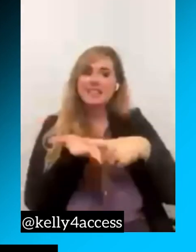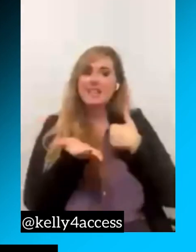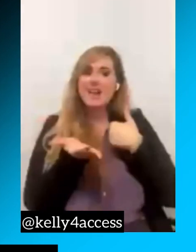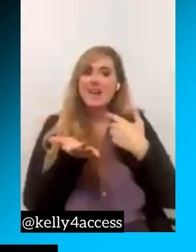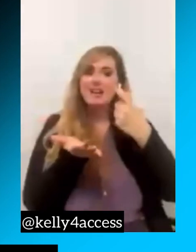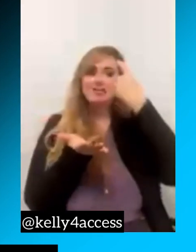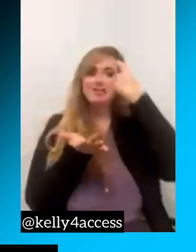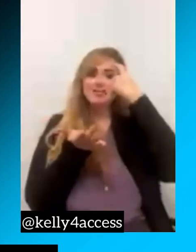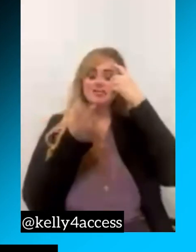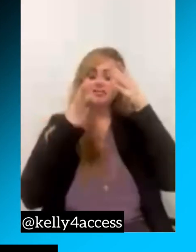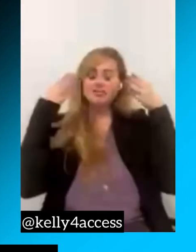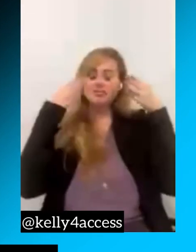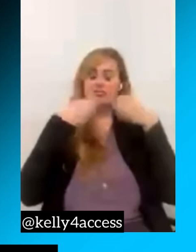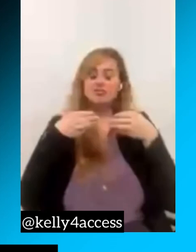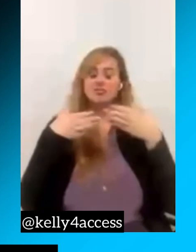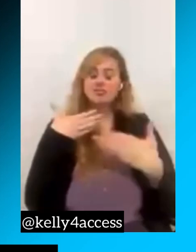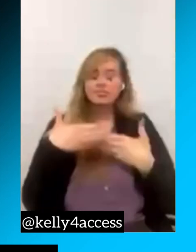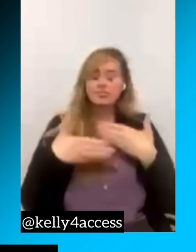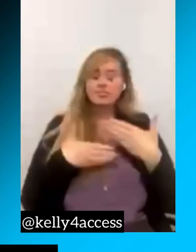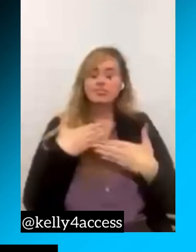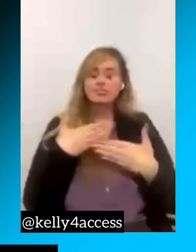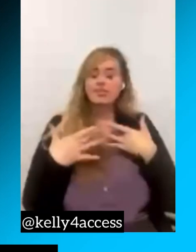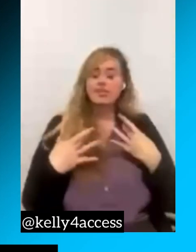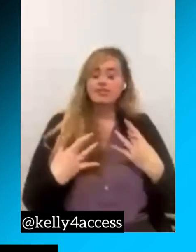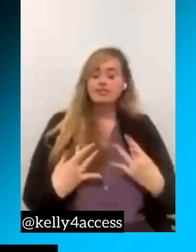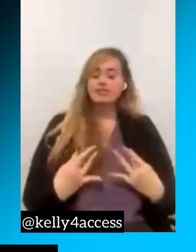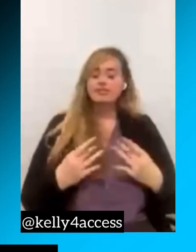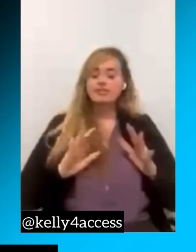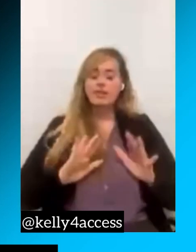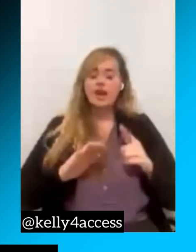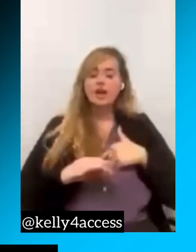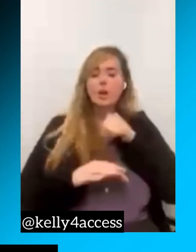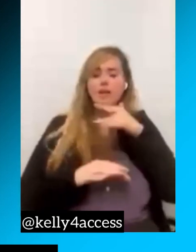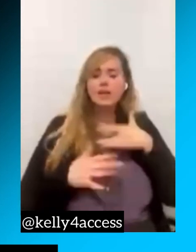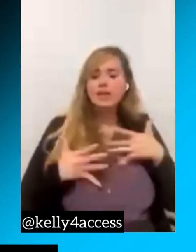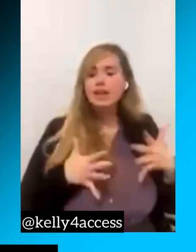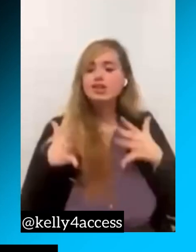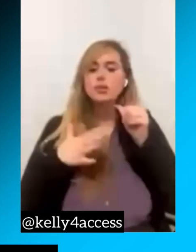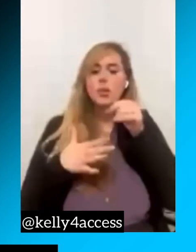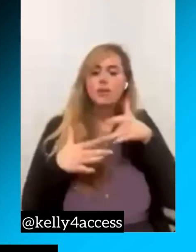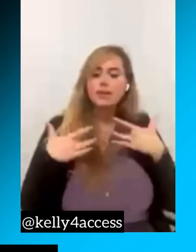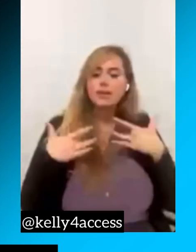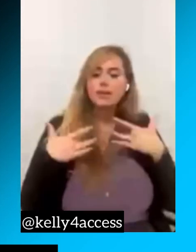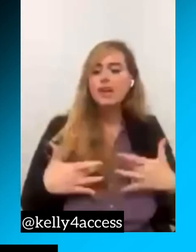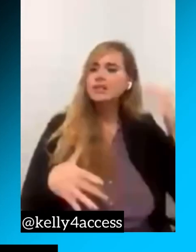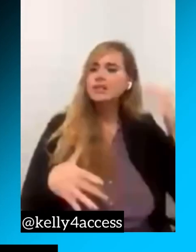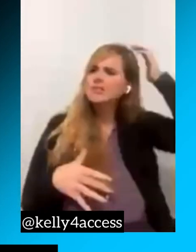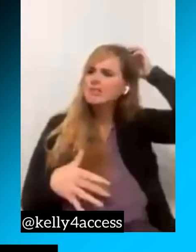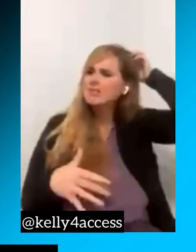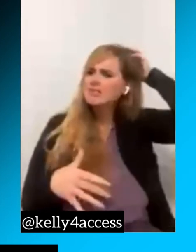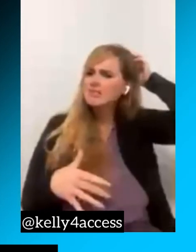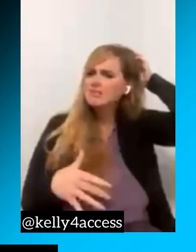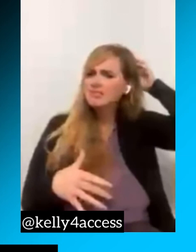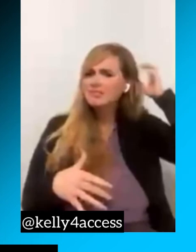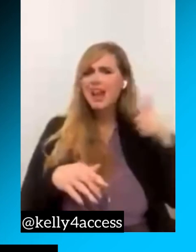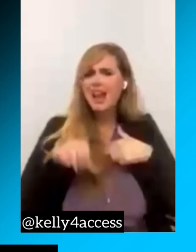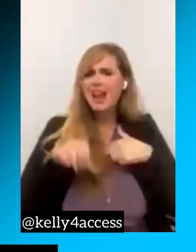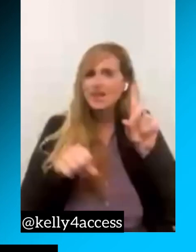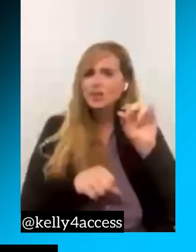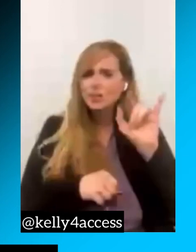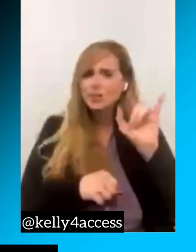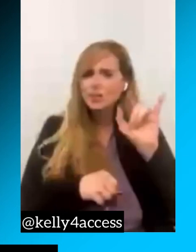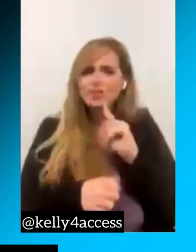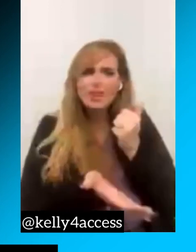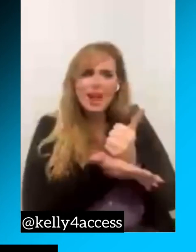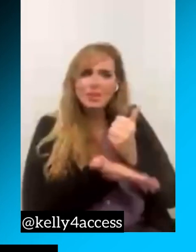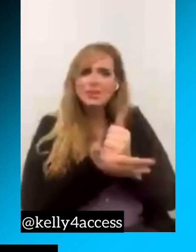headspace and I'm not as severely anxious or severely depressed, I can do it and it works and it helps. But there are times in